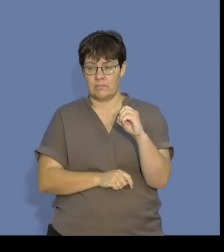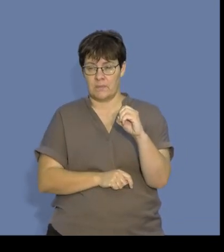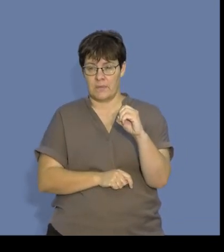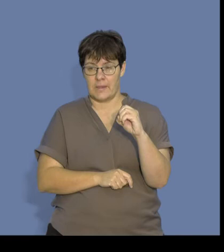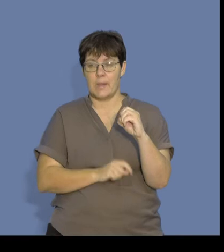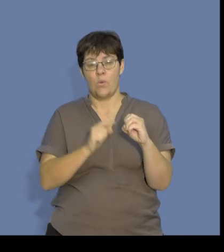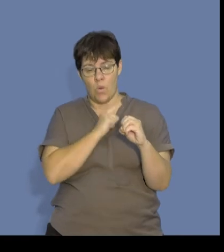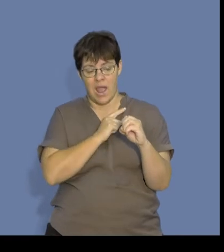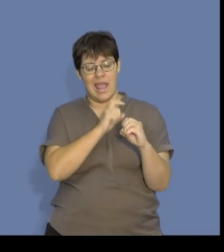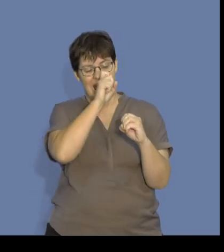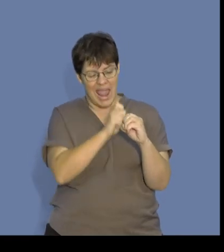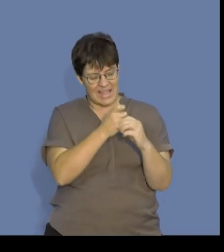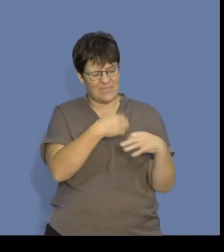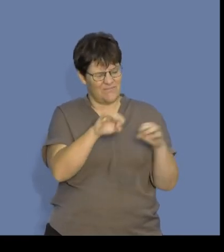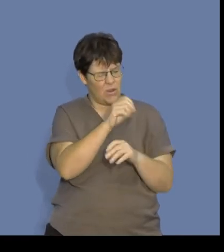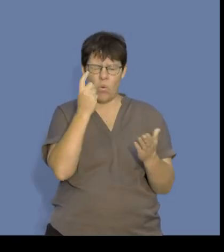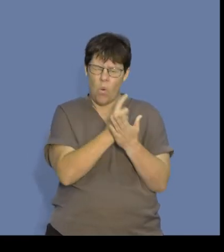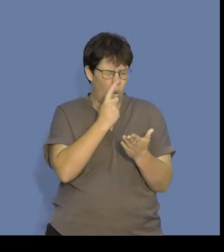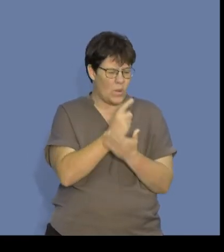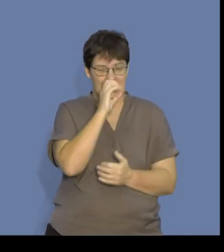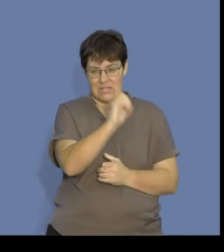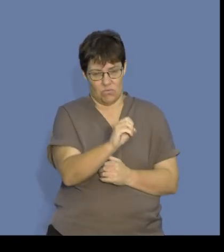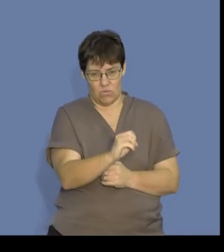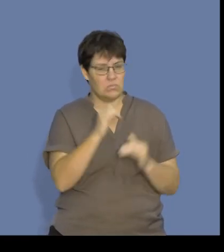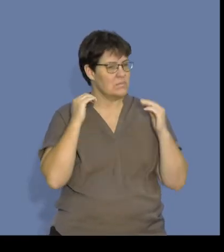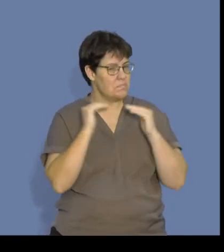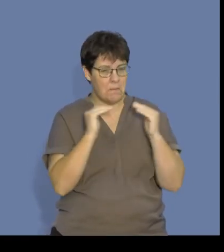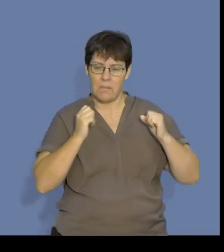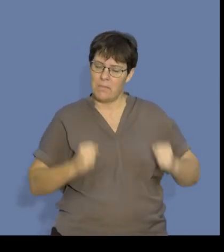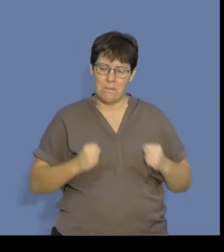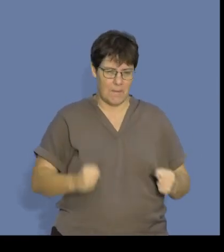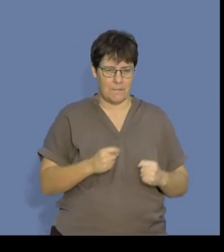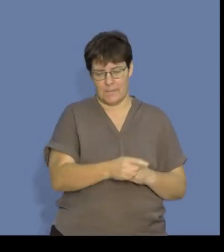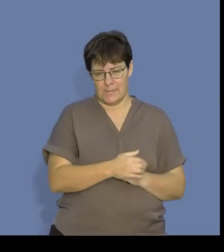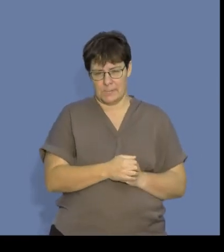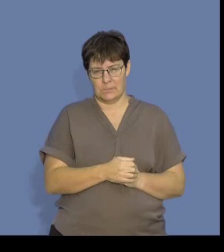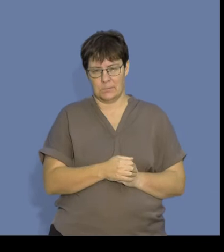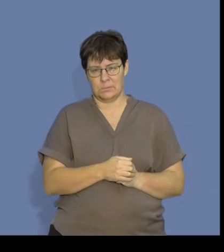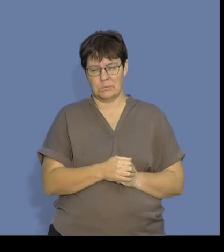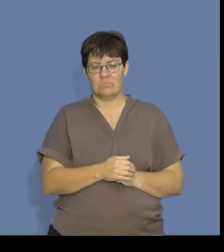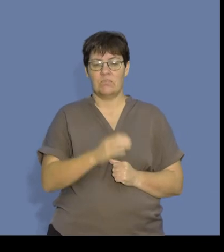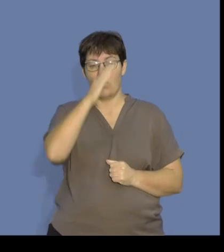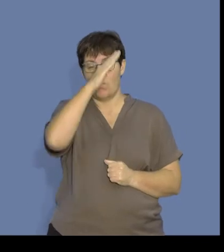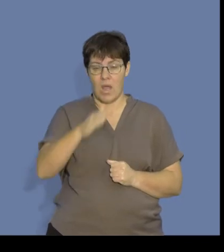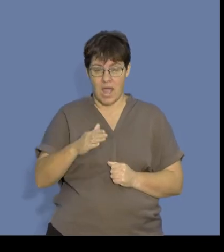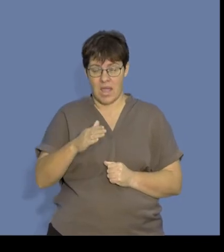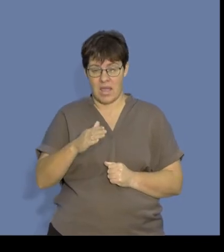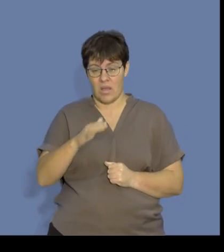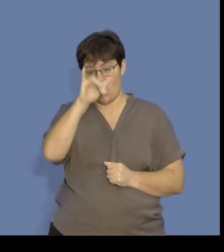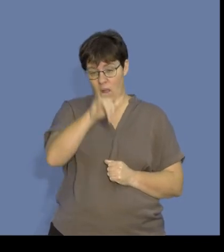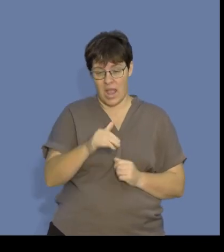y-intercept 0 is the x value at all times. This is a standard thing, right? Because when it crosses